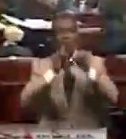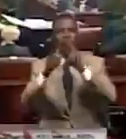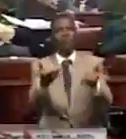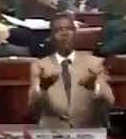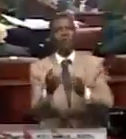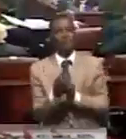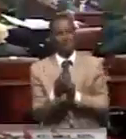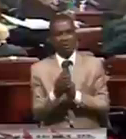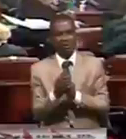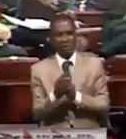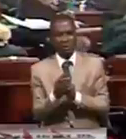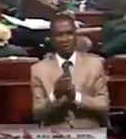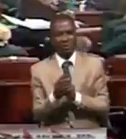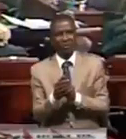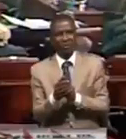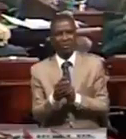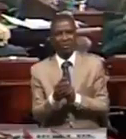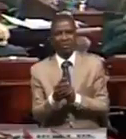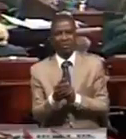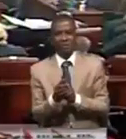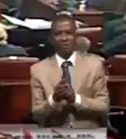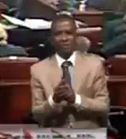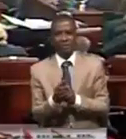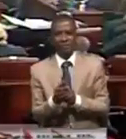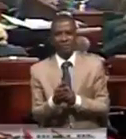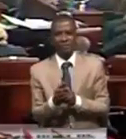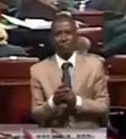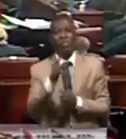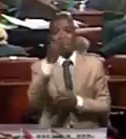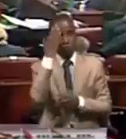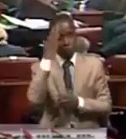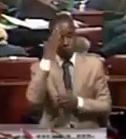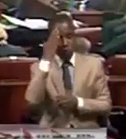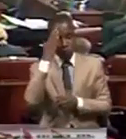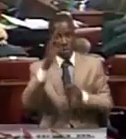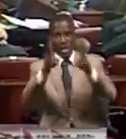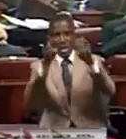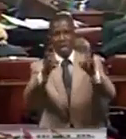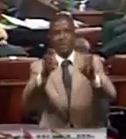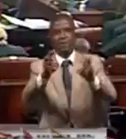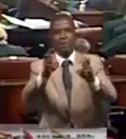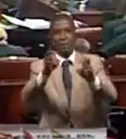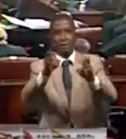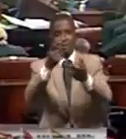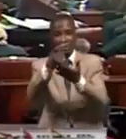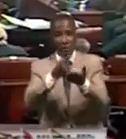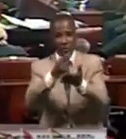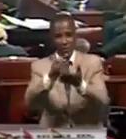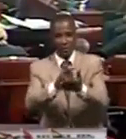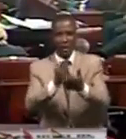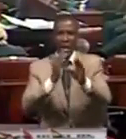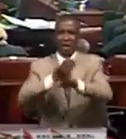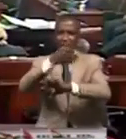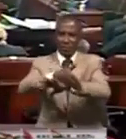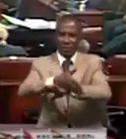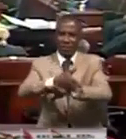that at case management stage, nobody knows the evidence that the other is. It is after case